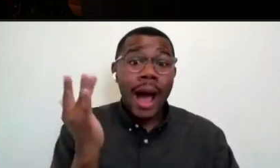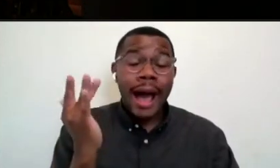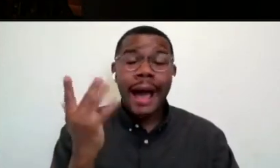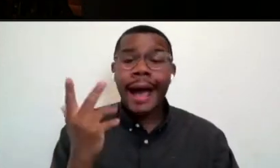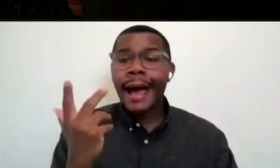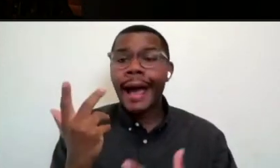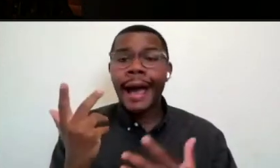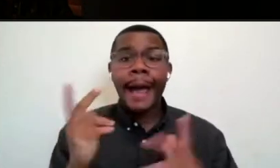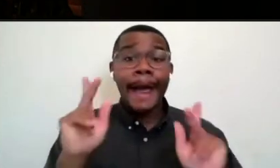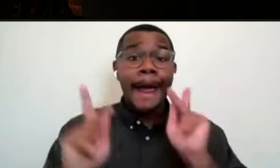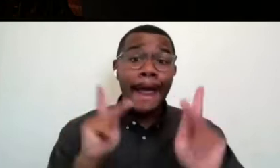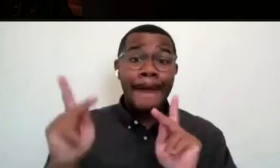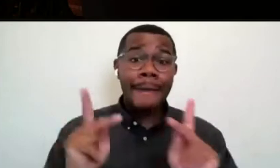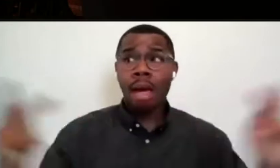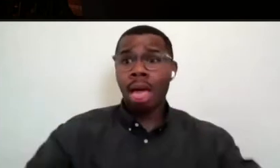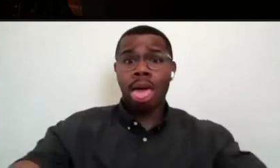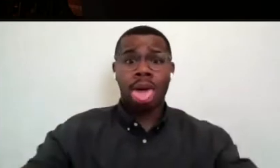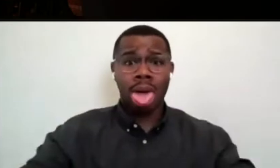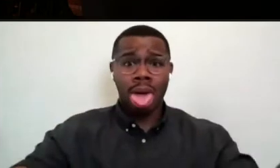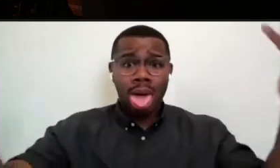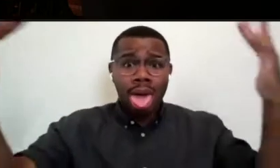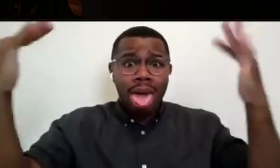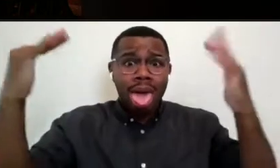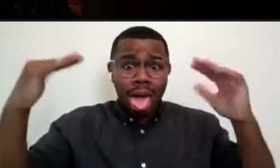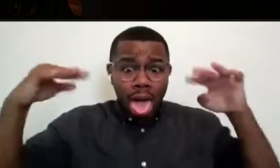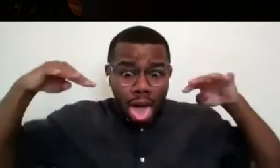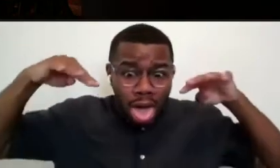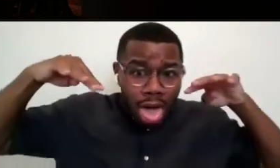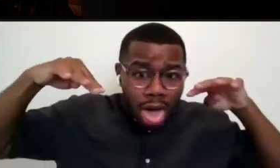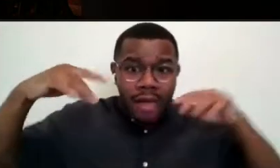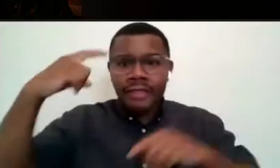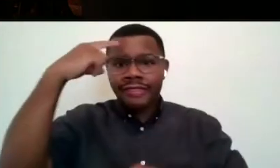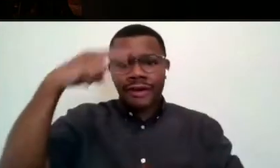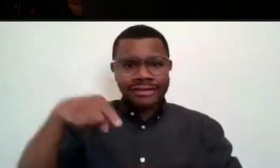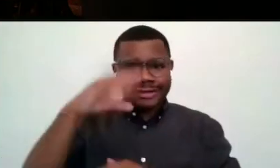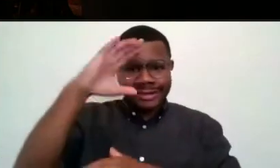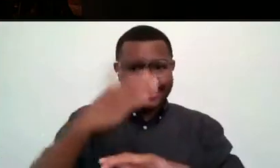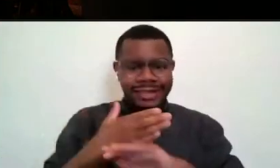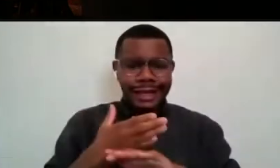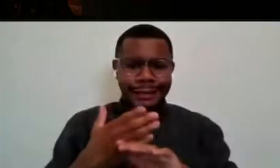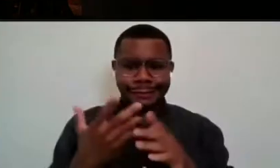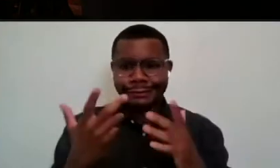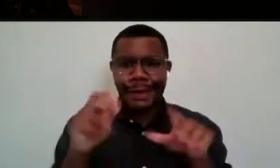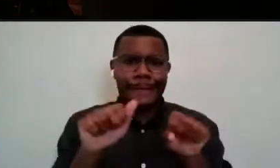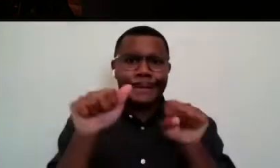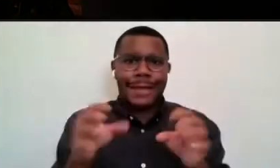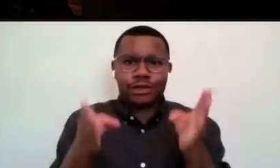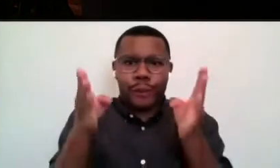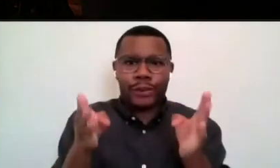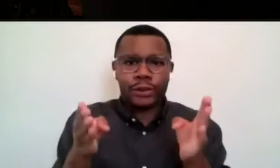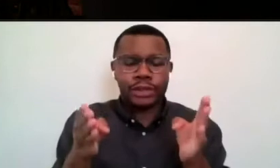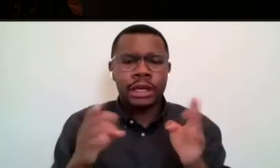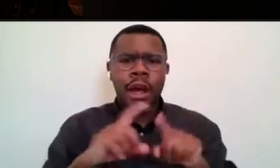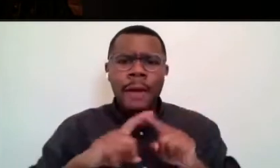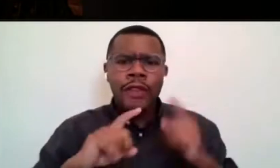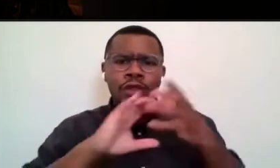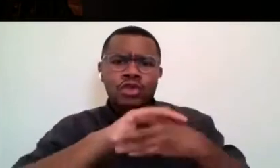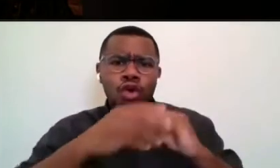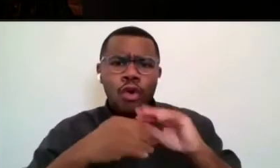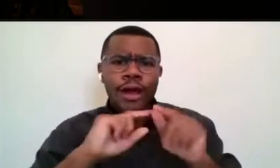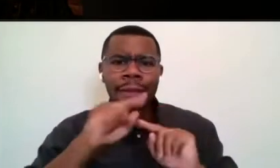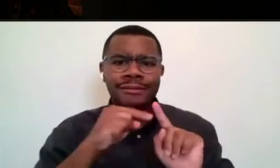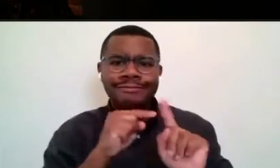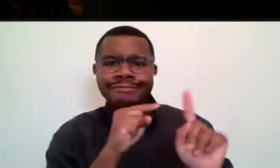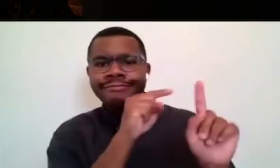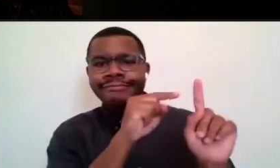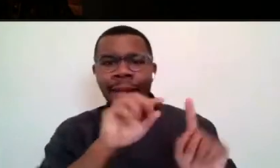magical person. And it's a wonderful story about a goddess, Mary. You know, if any of